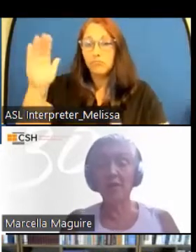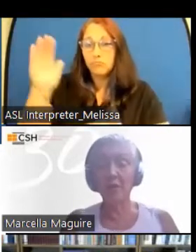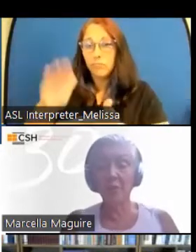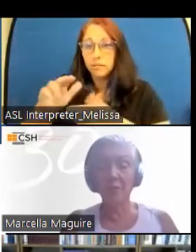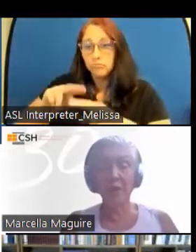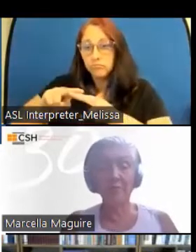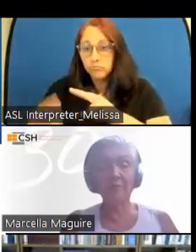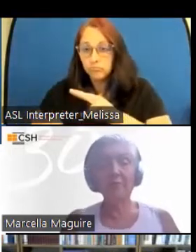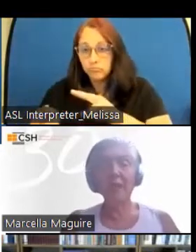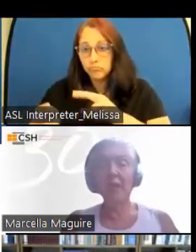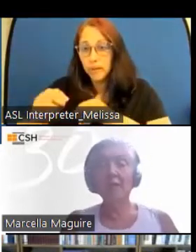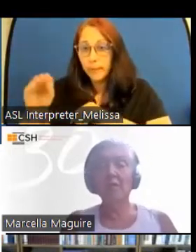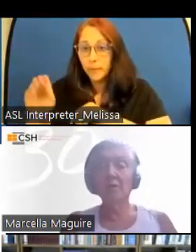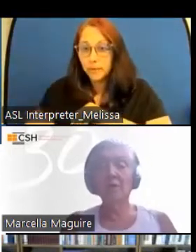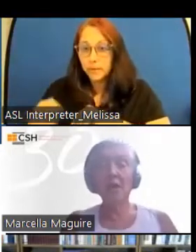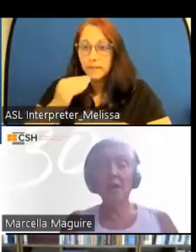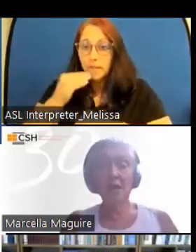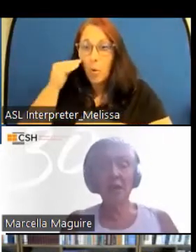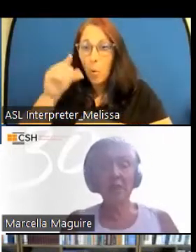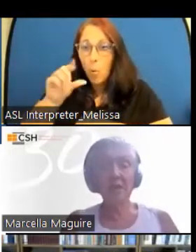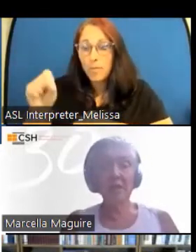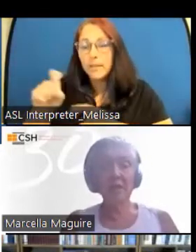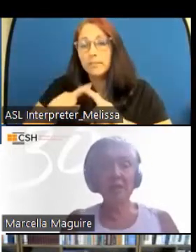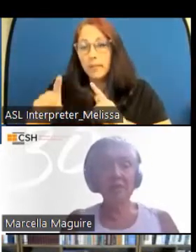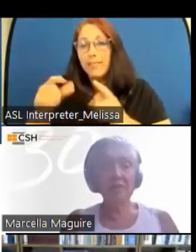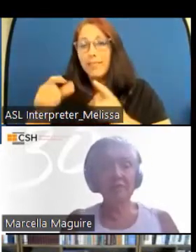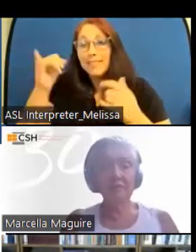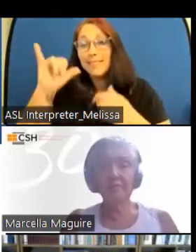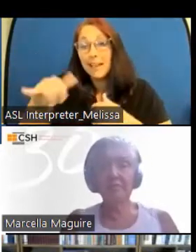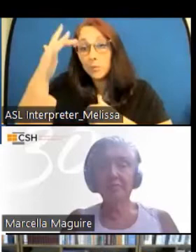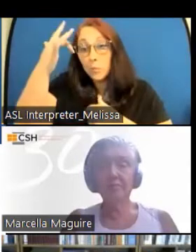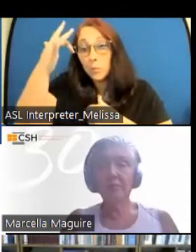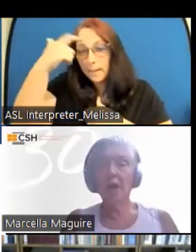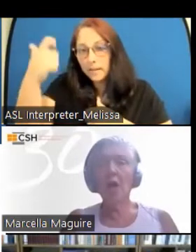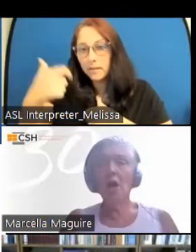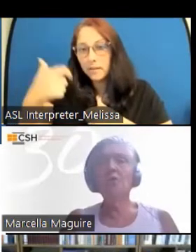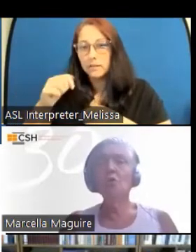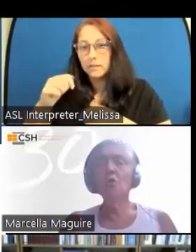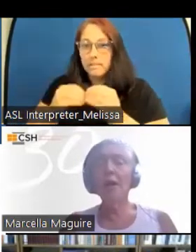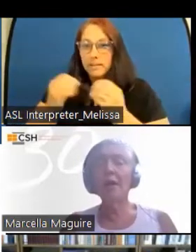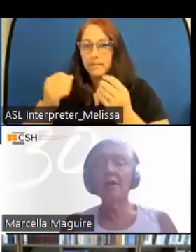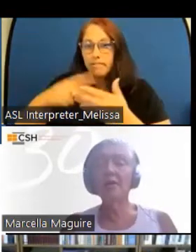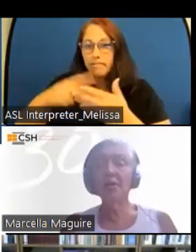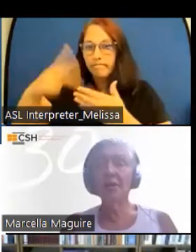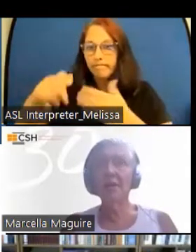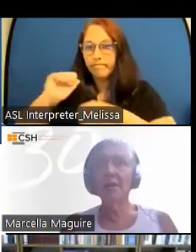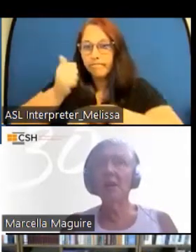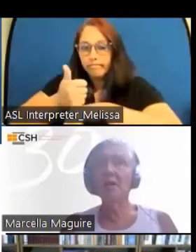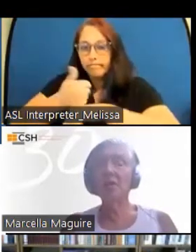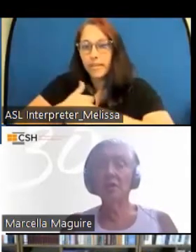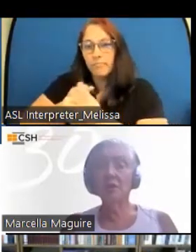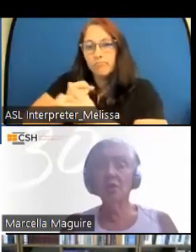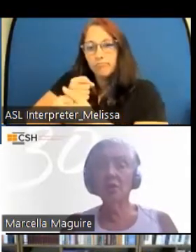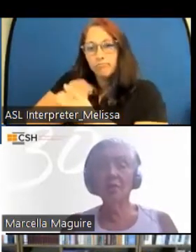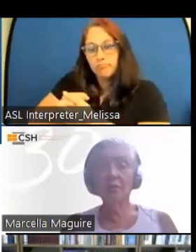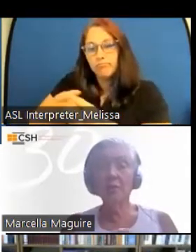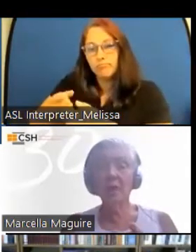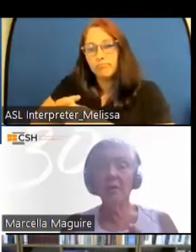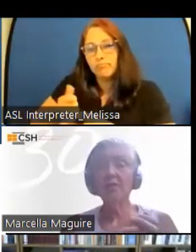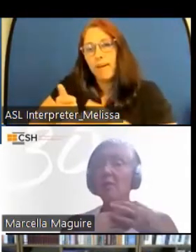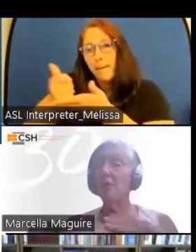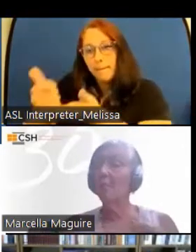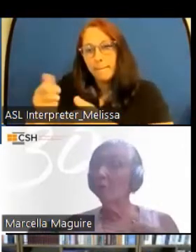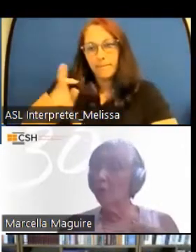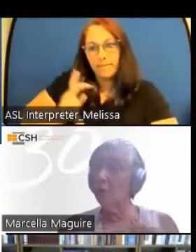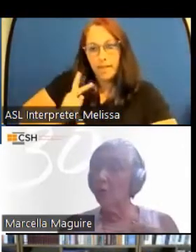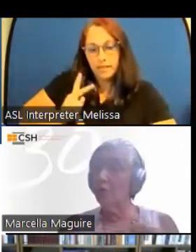Supportive Housing Program. So next slide, please. So what is the solution to affordable